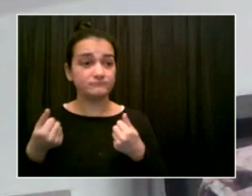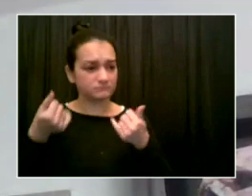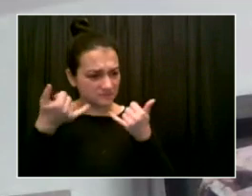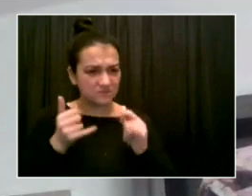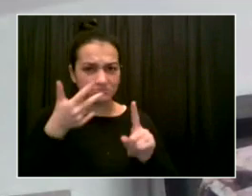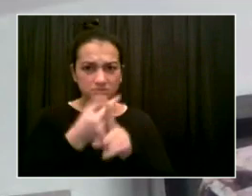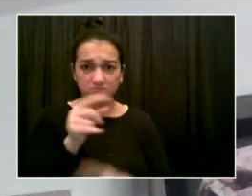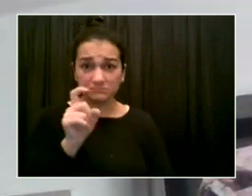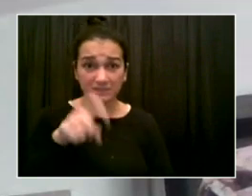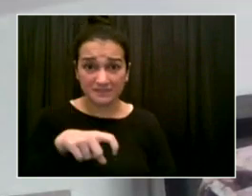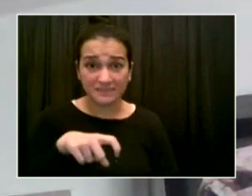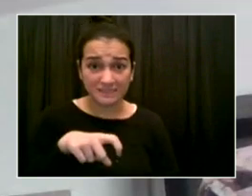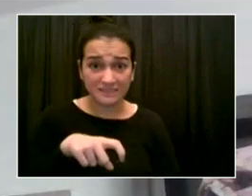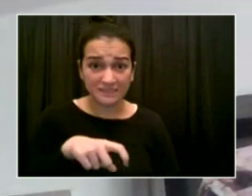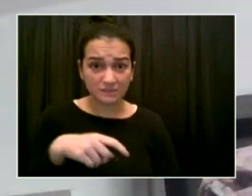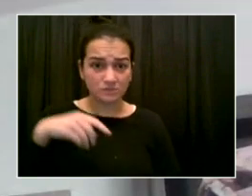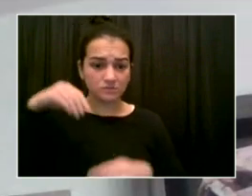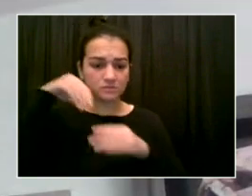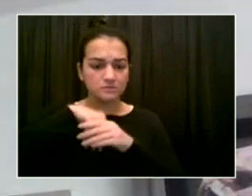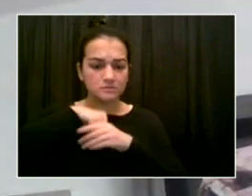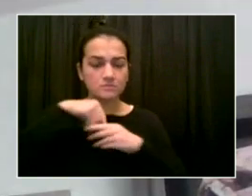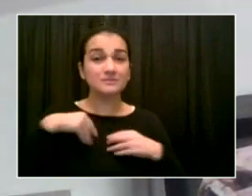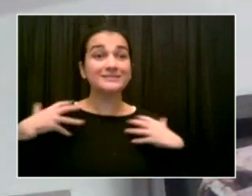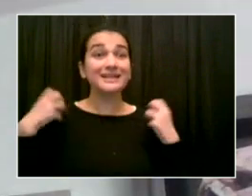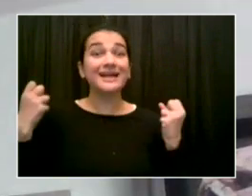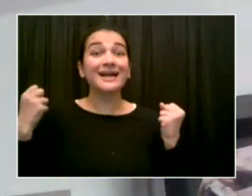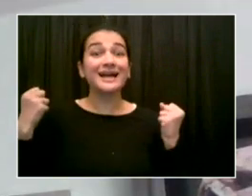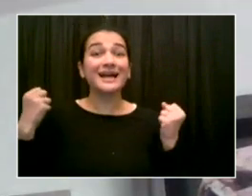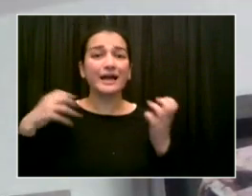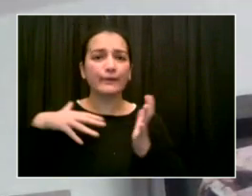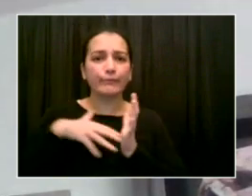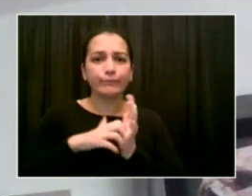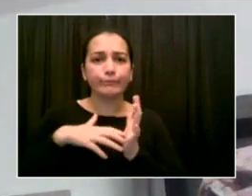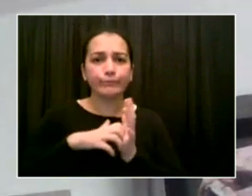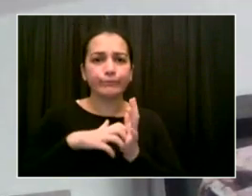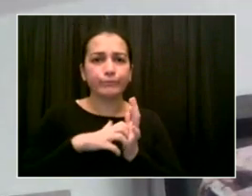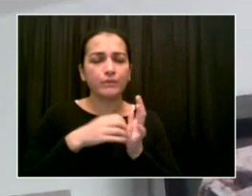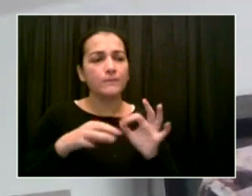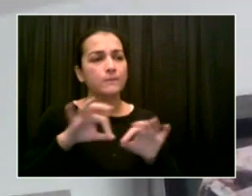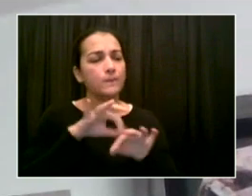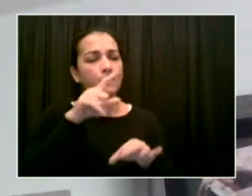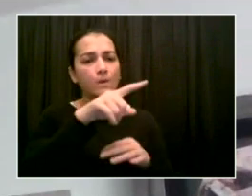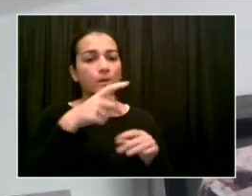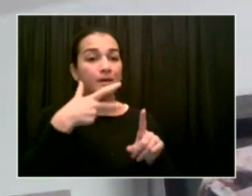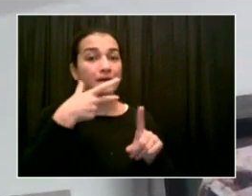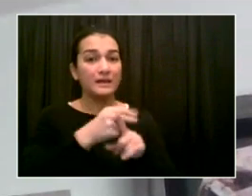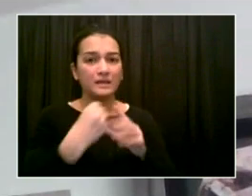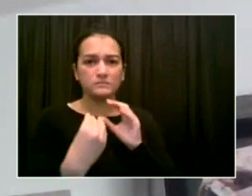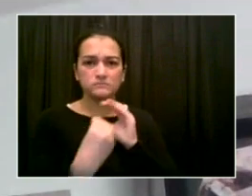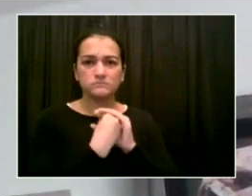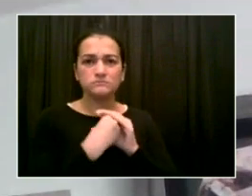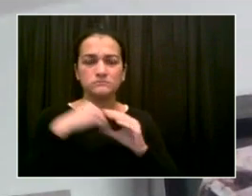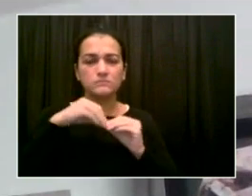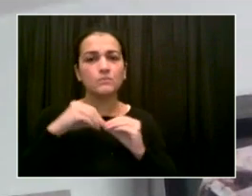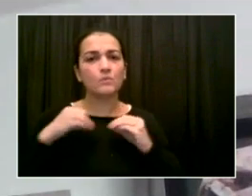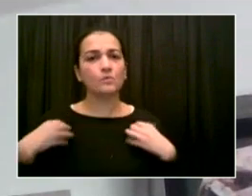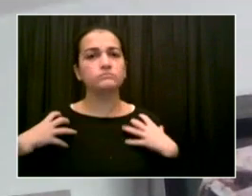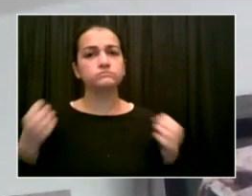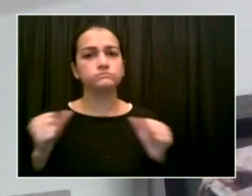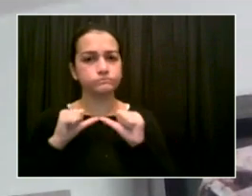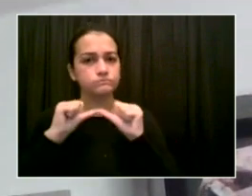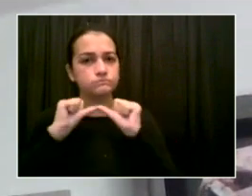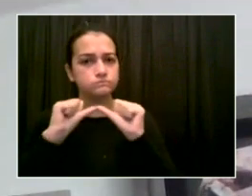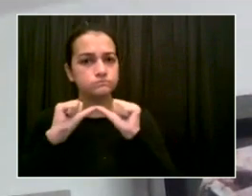than people who have only had COVID. And that's why we want everybody whether they've had COVID or not in the past, to get